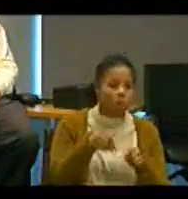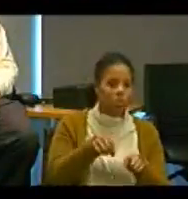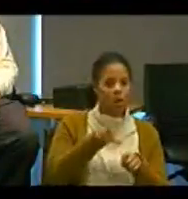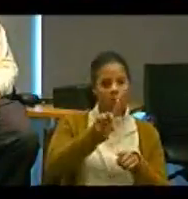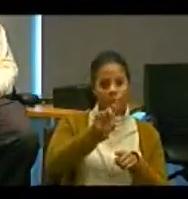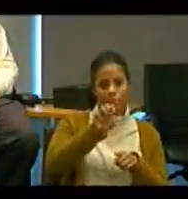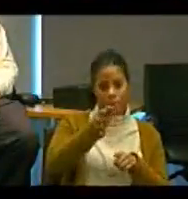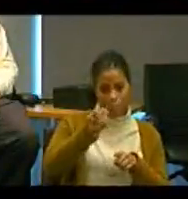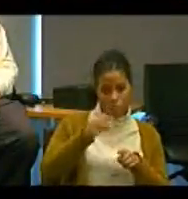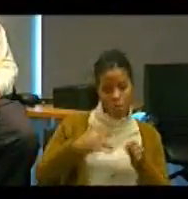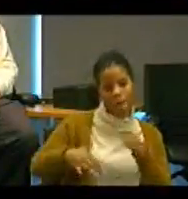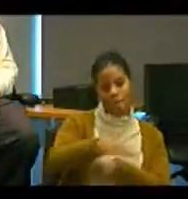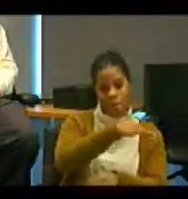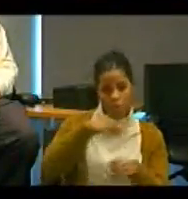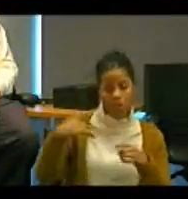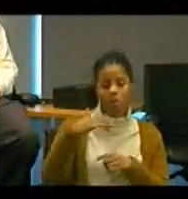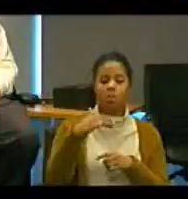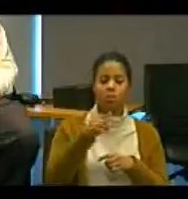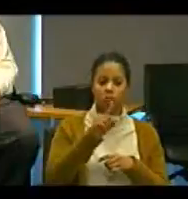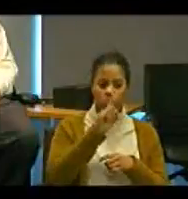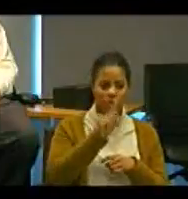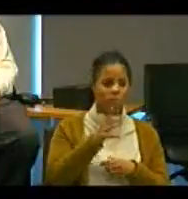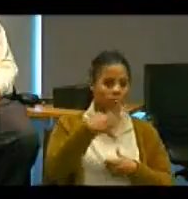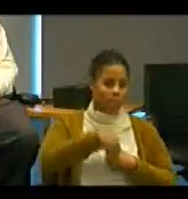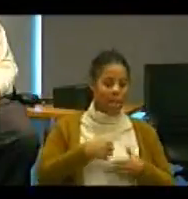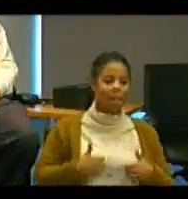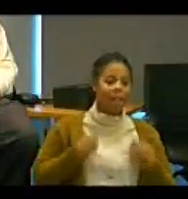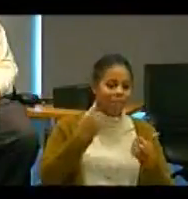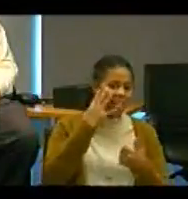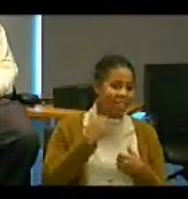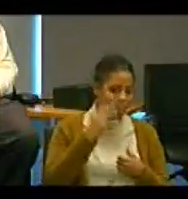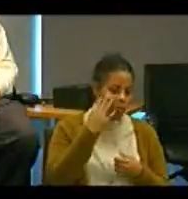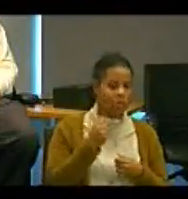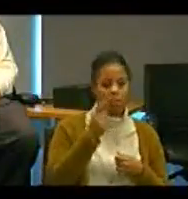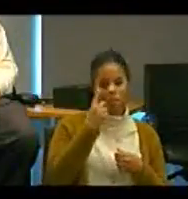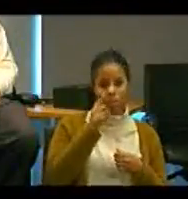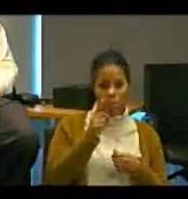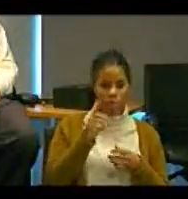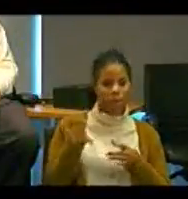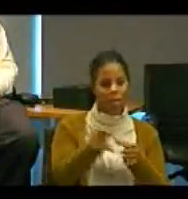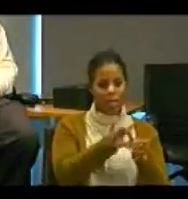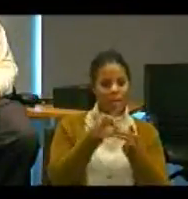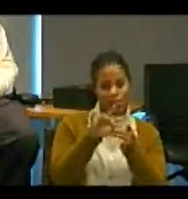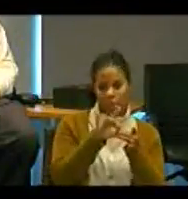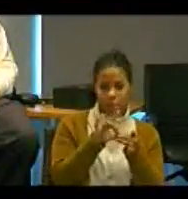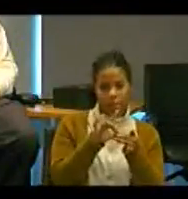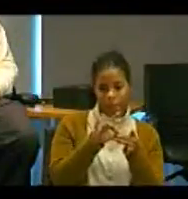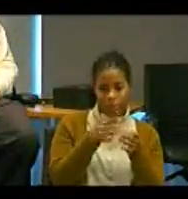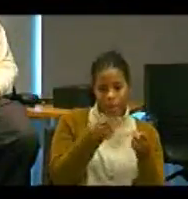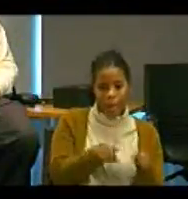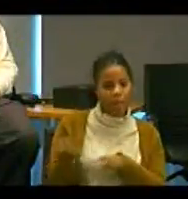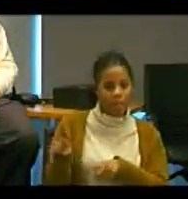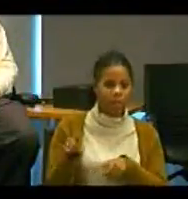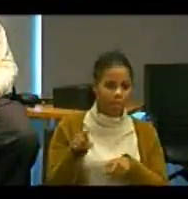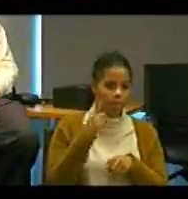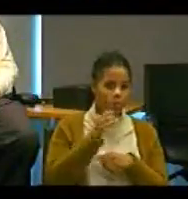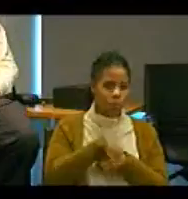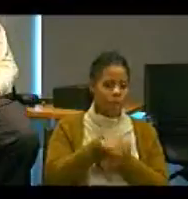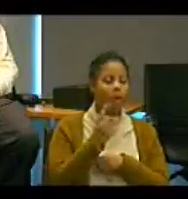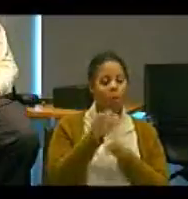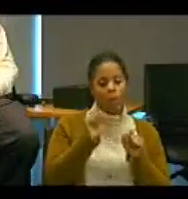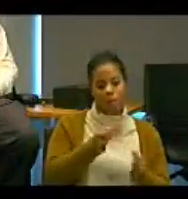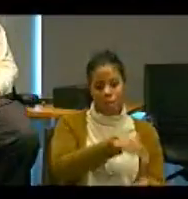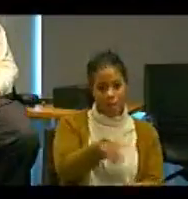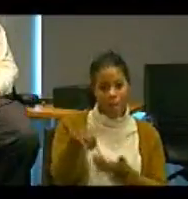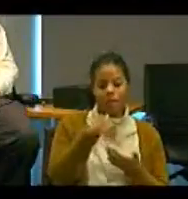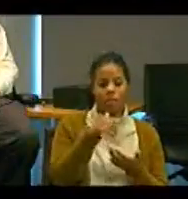life and rigor into the lived experiences of our collective understanding of this phenomenon. We can use these qualitative data to better understand why there